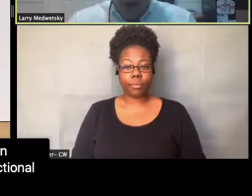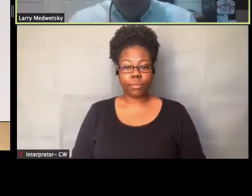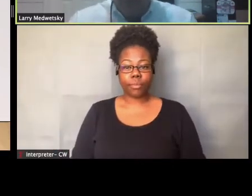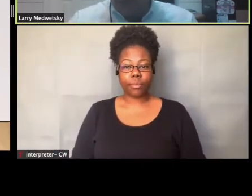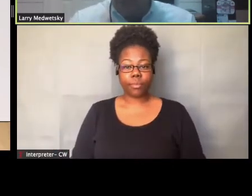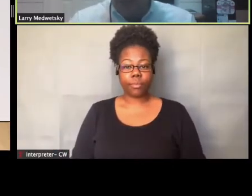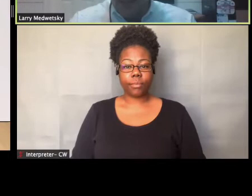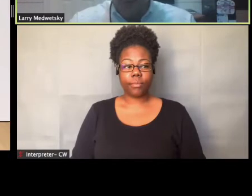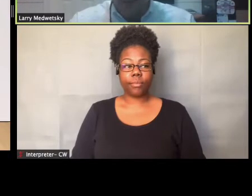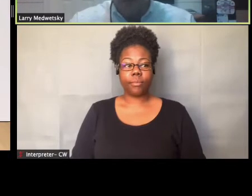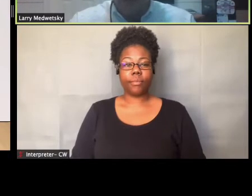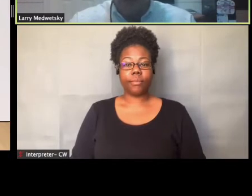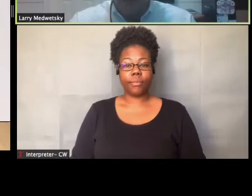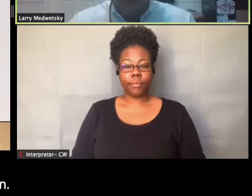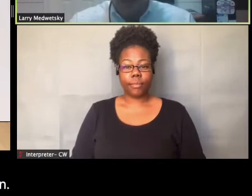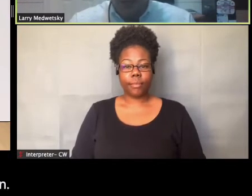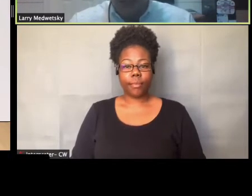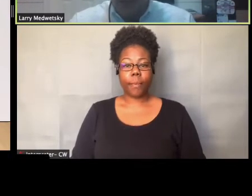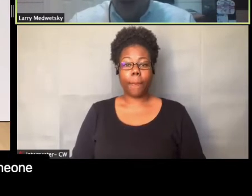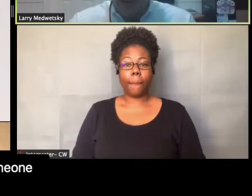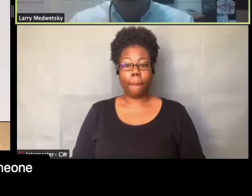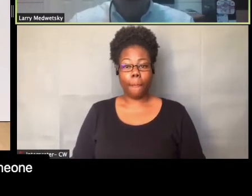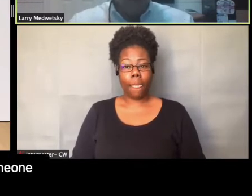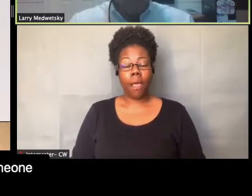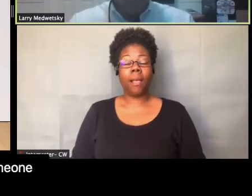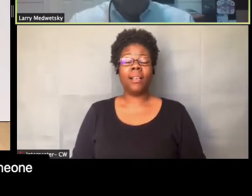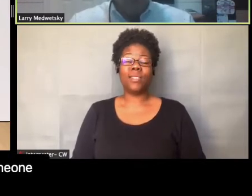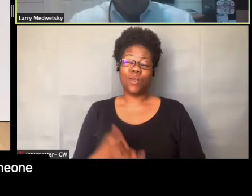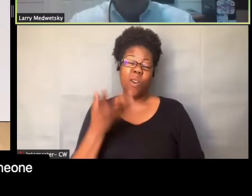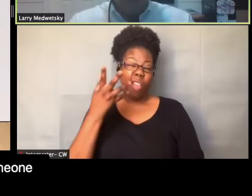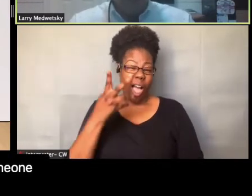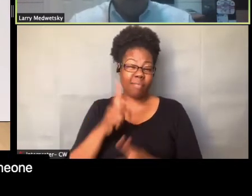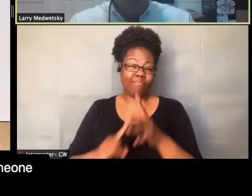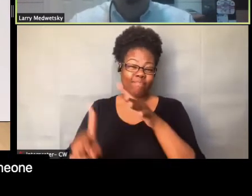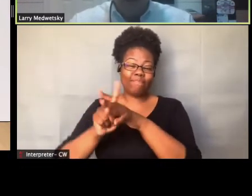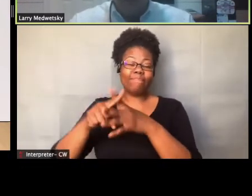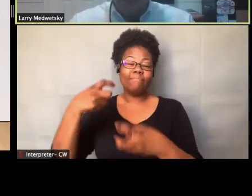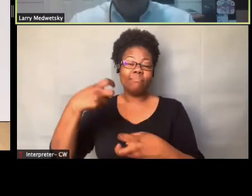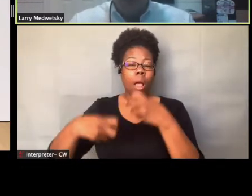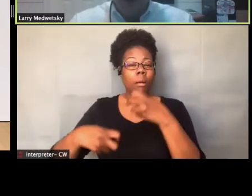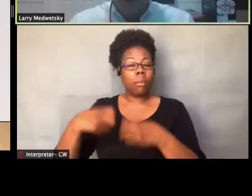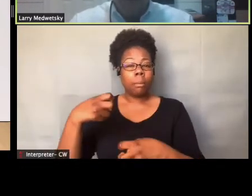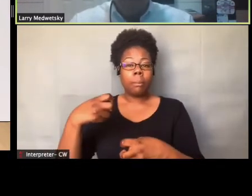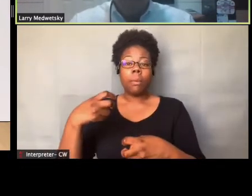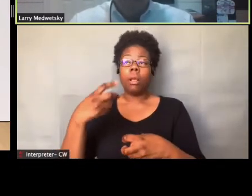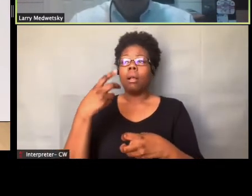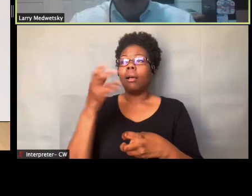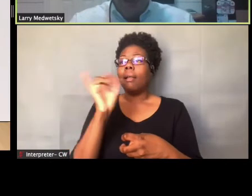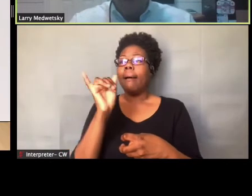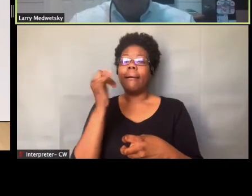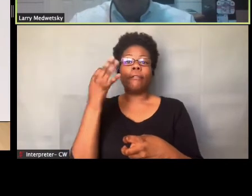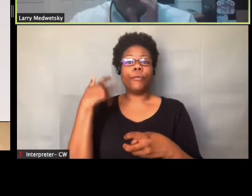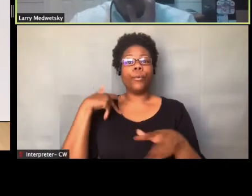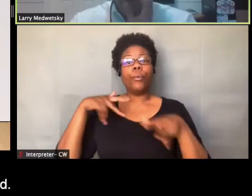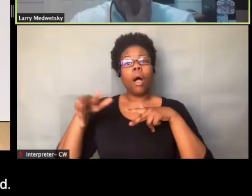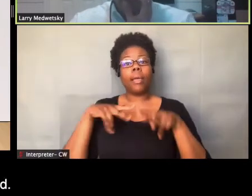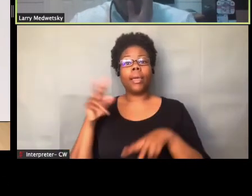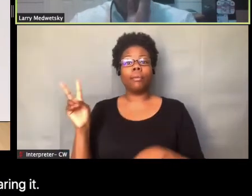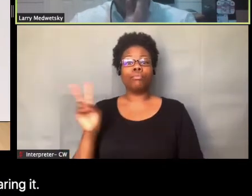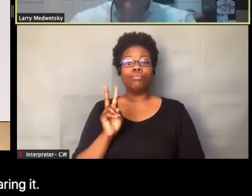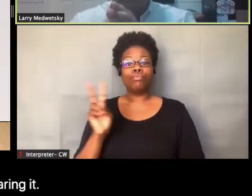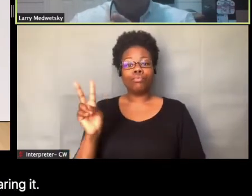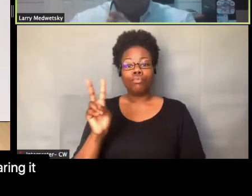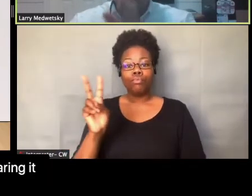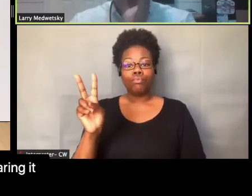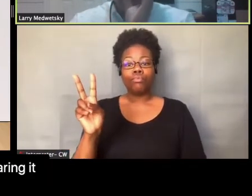a problem, as I'm saying, when someone's sitting on your side. For me, like I'm walking with someone and hearing it, if